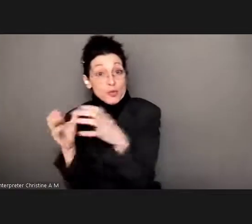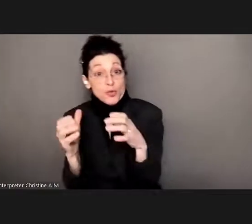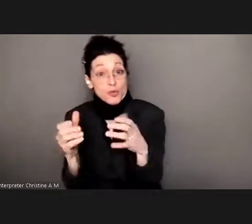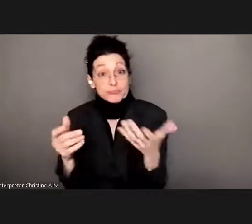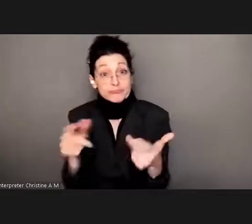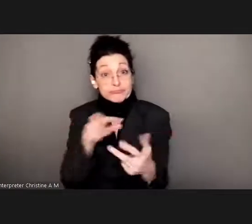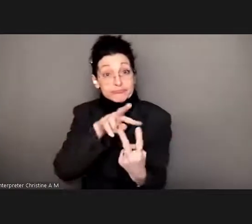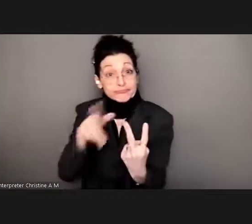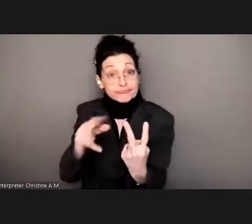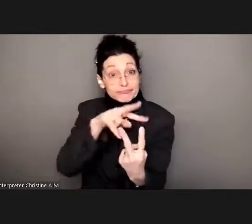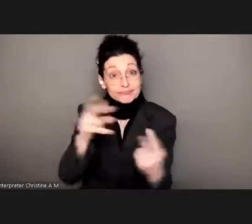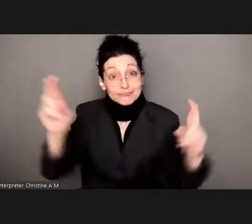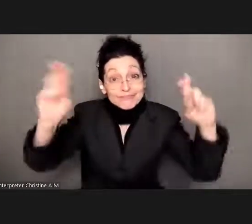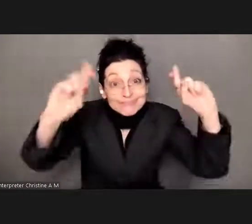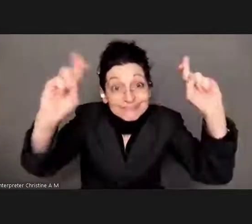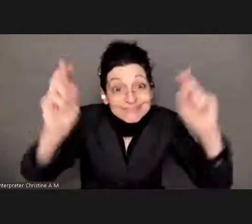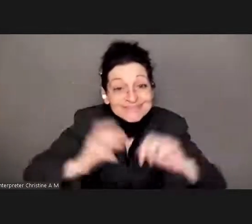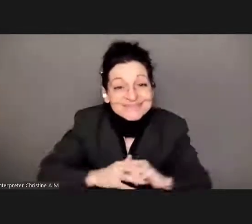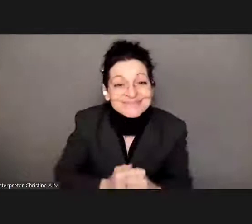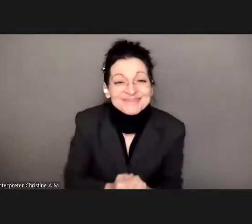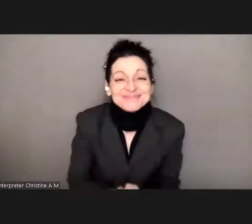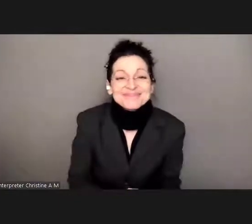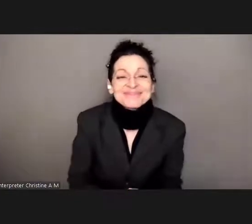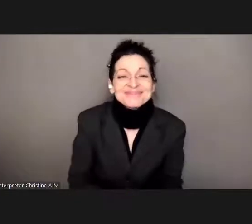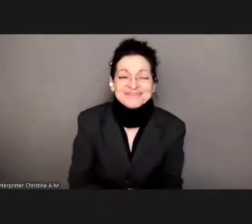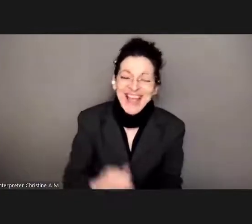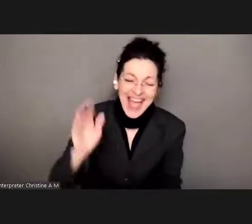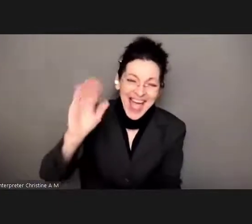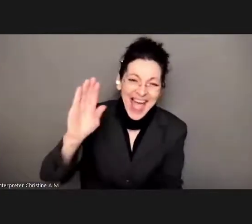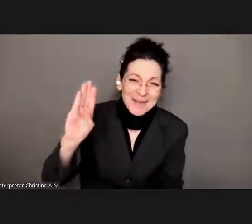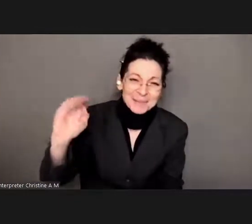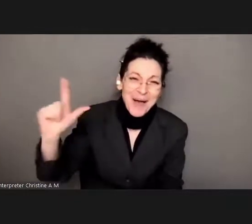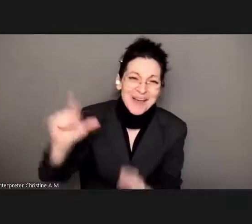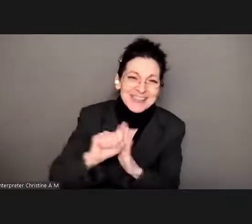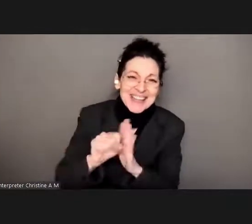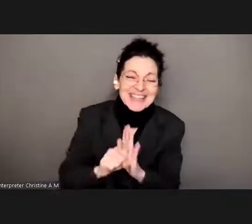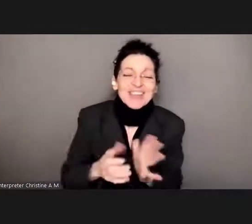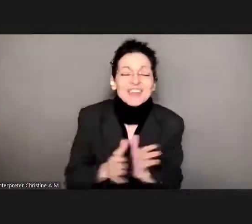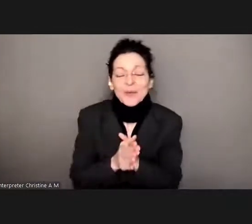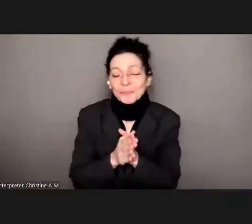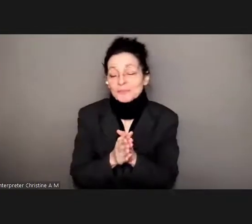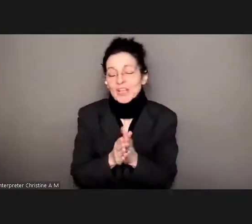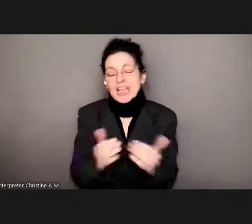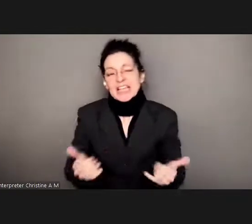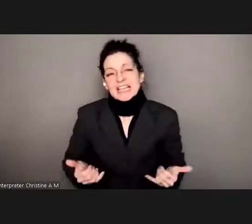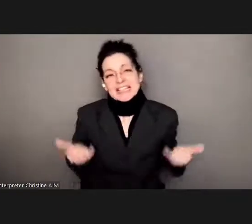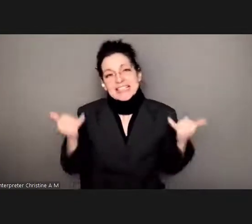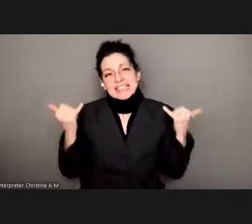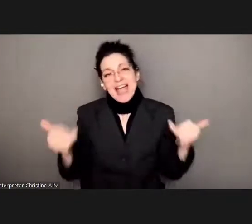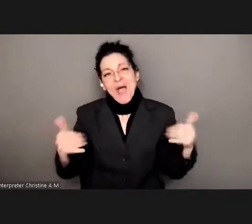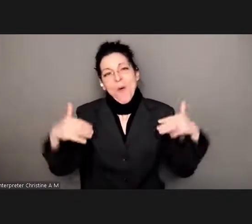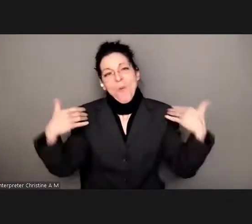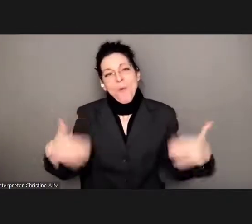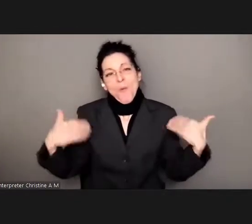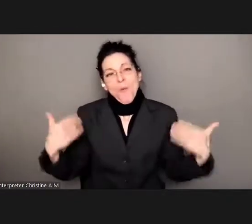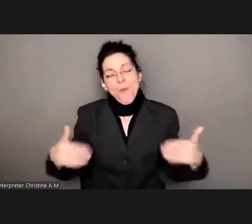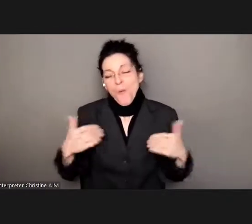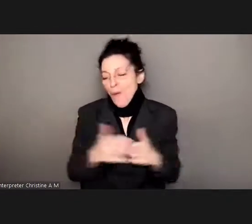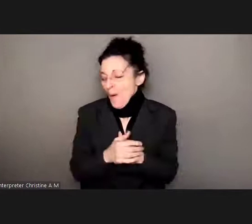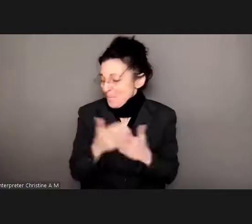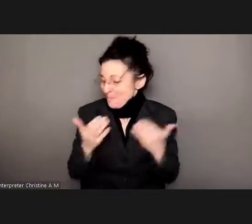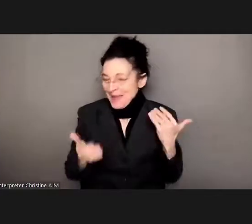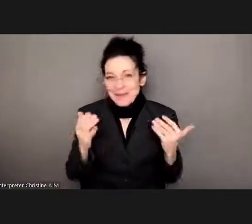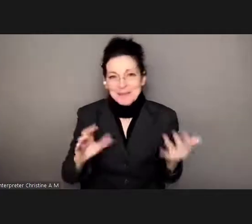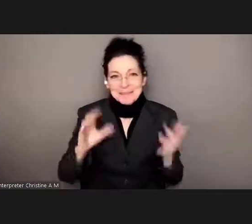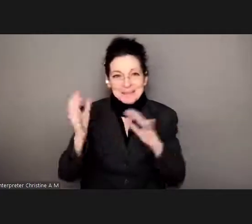Ball State. All right, now this might be a massive failure because I don't have the power to actually put people in